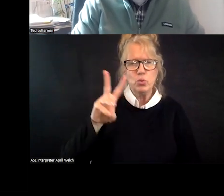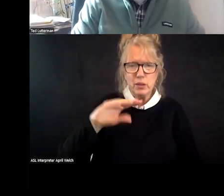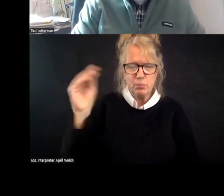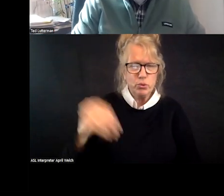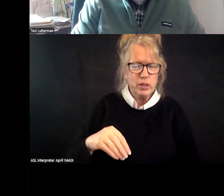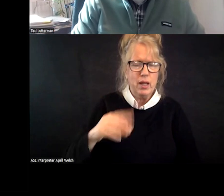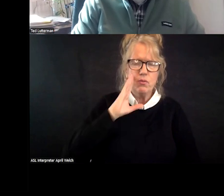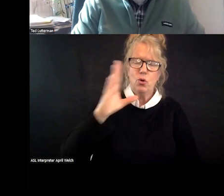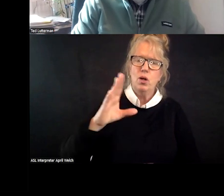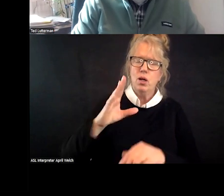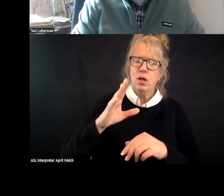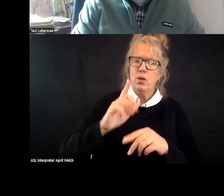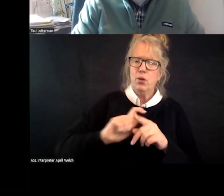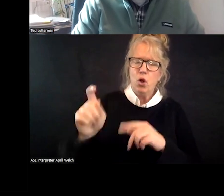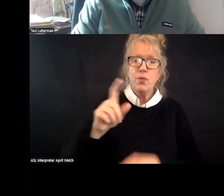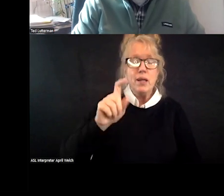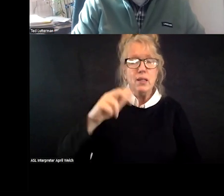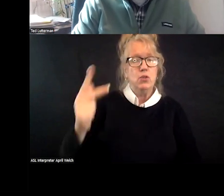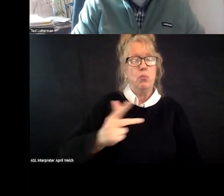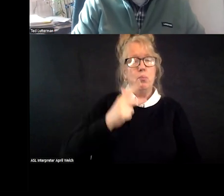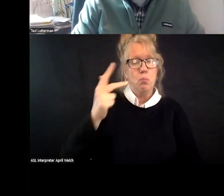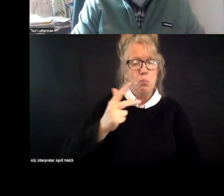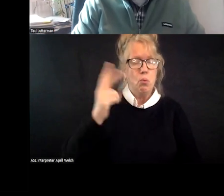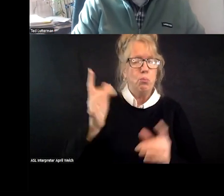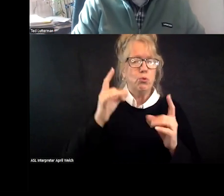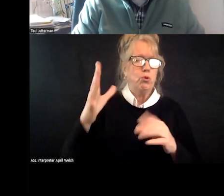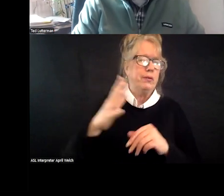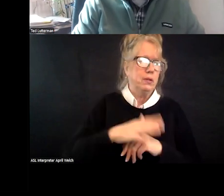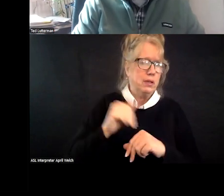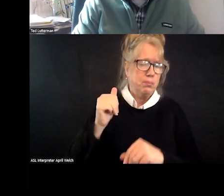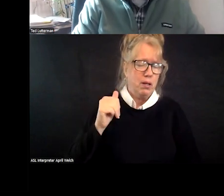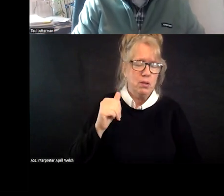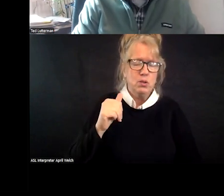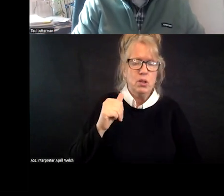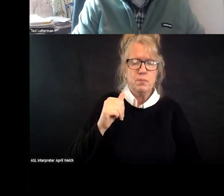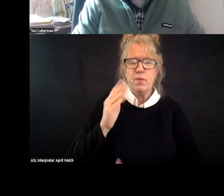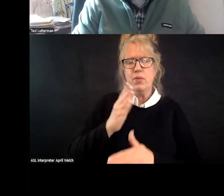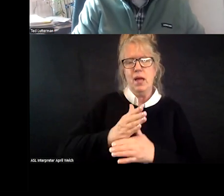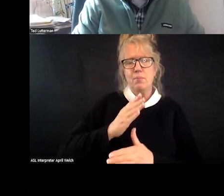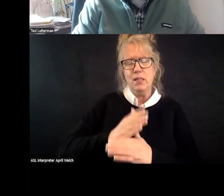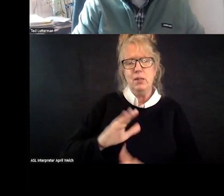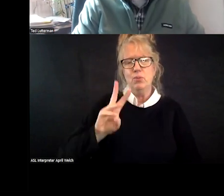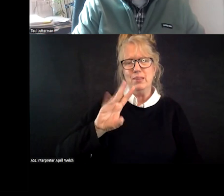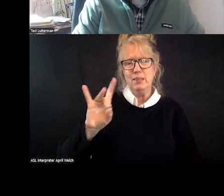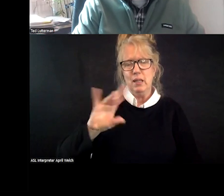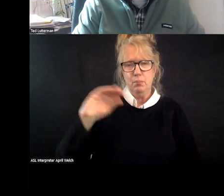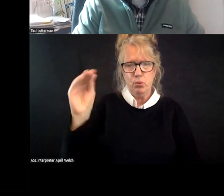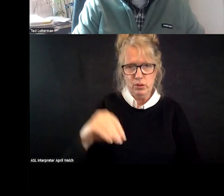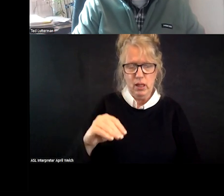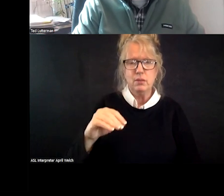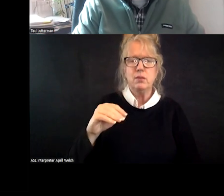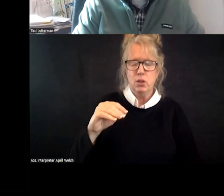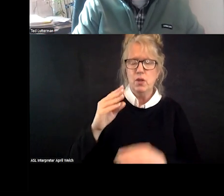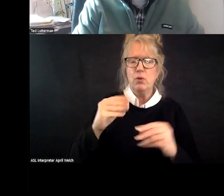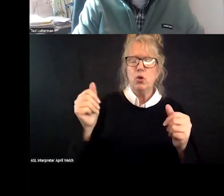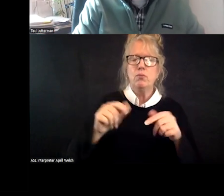calls that needed a mobile crisis dispatch, what we see is a median of 68% of those were resolved